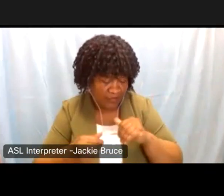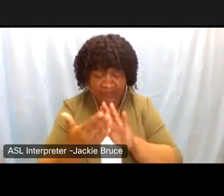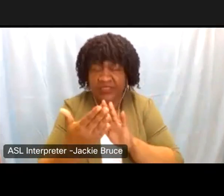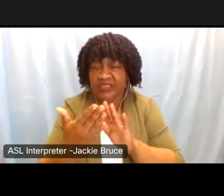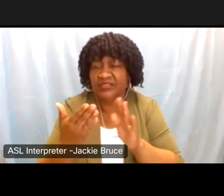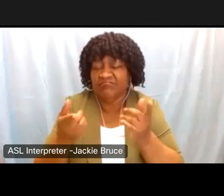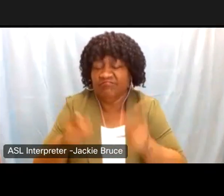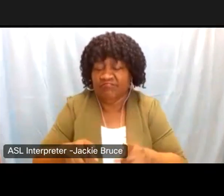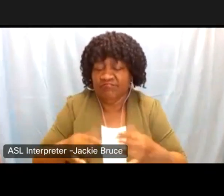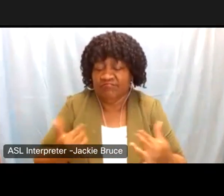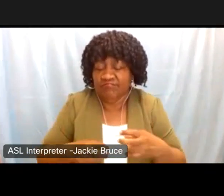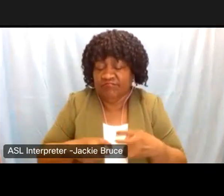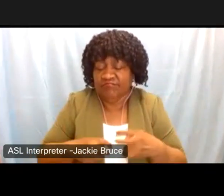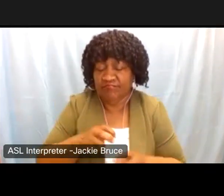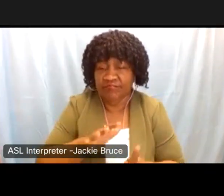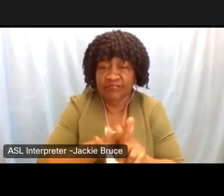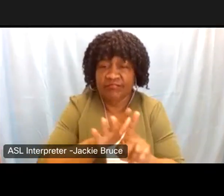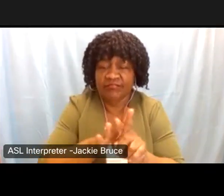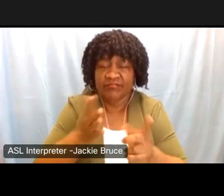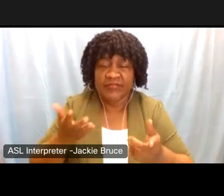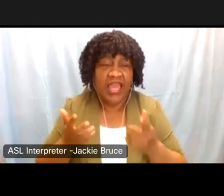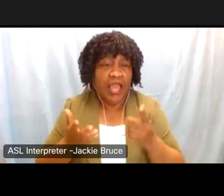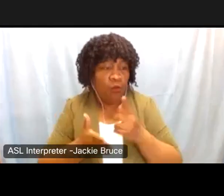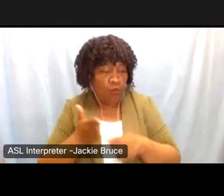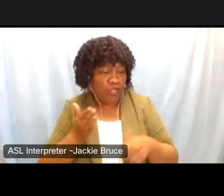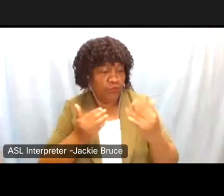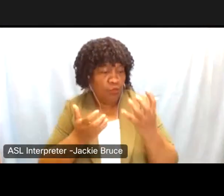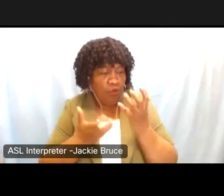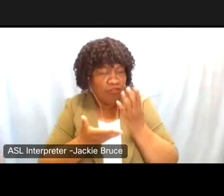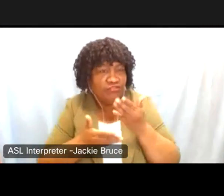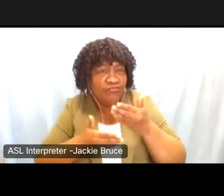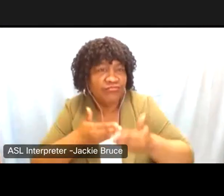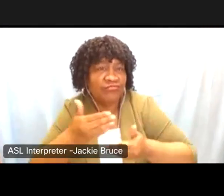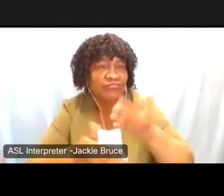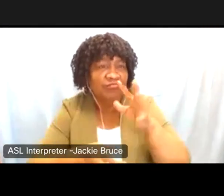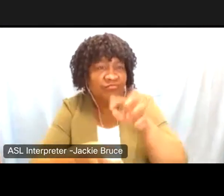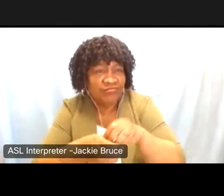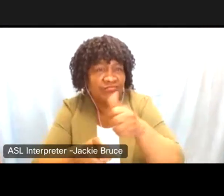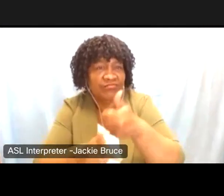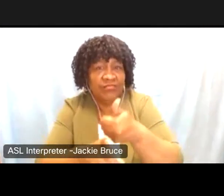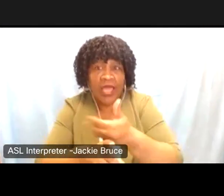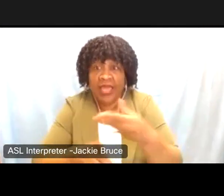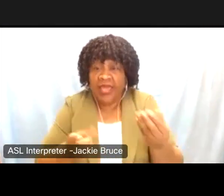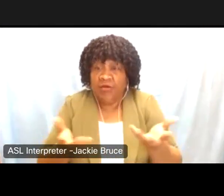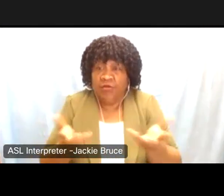present? And what of that do you want to carry forward? And do you want to share with others?